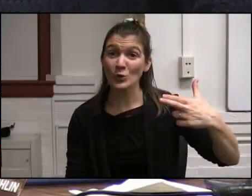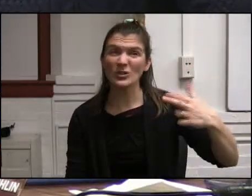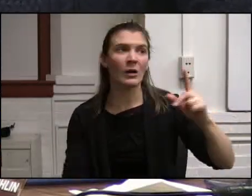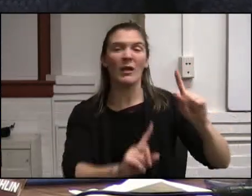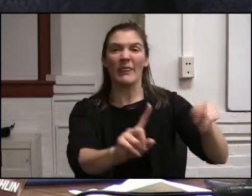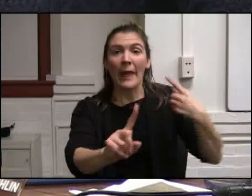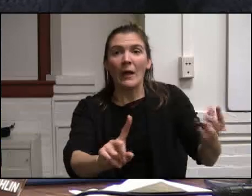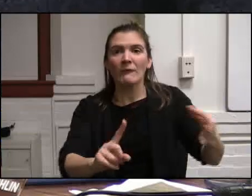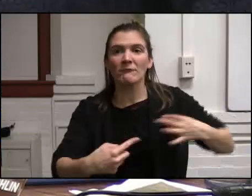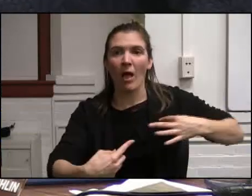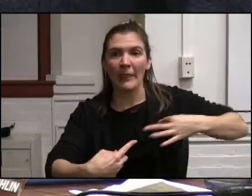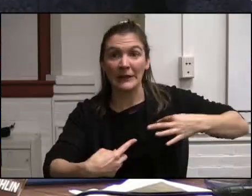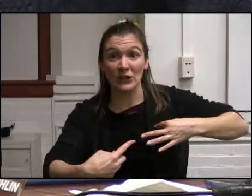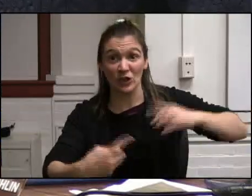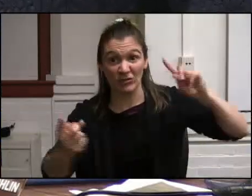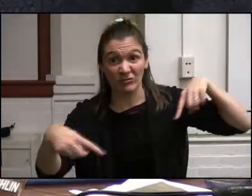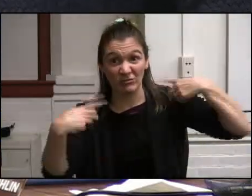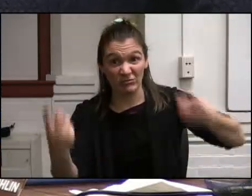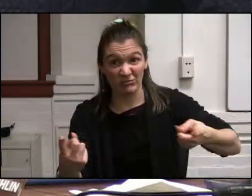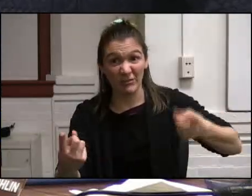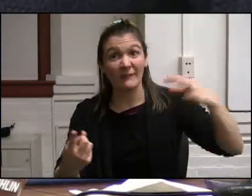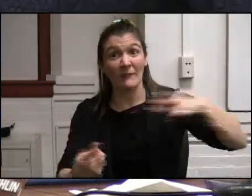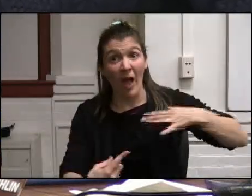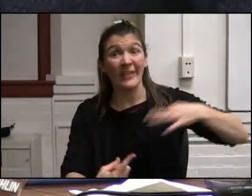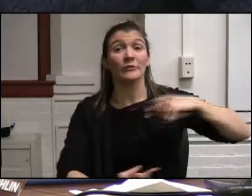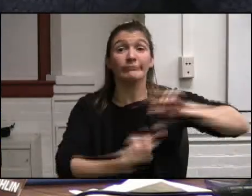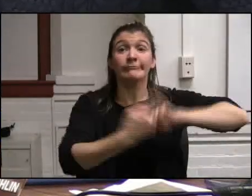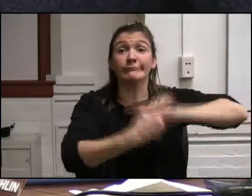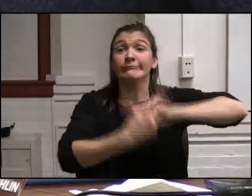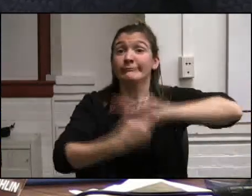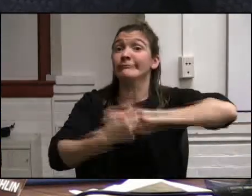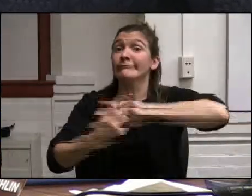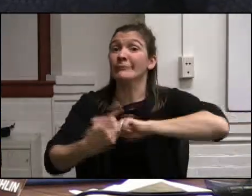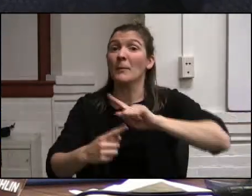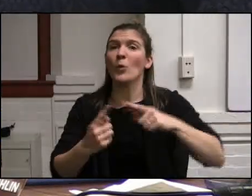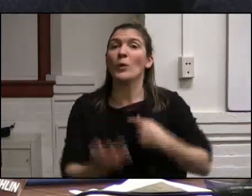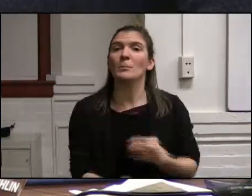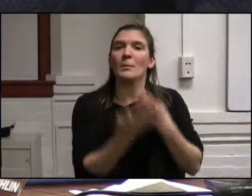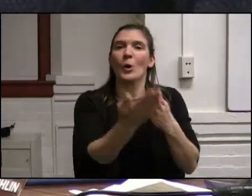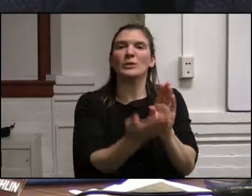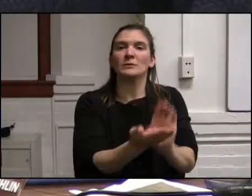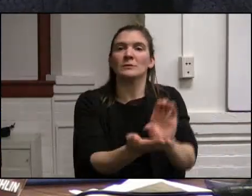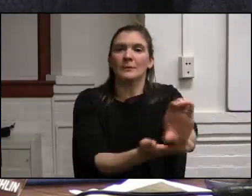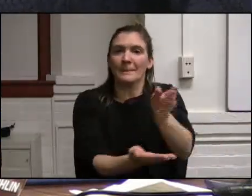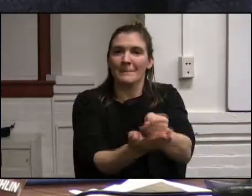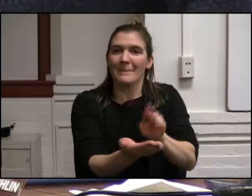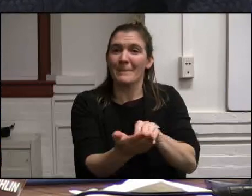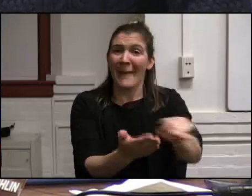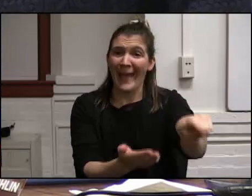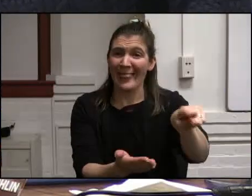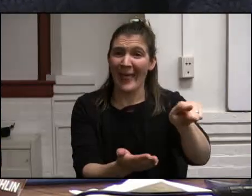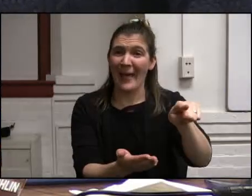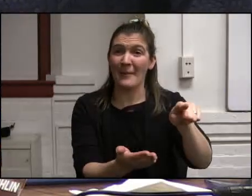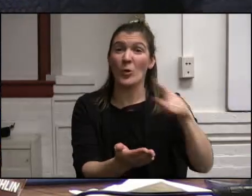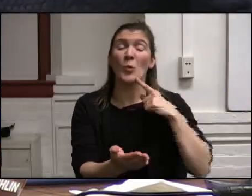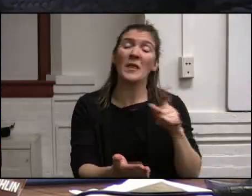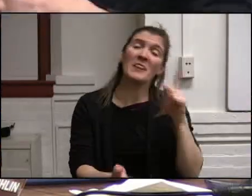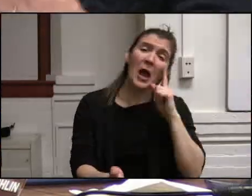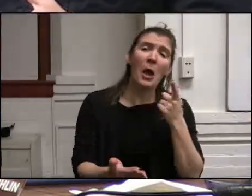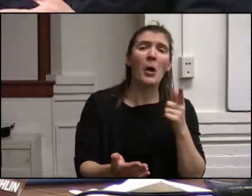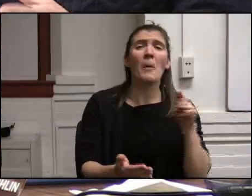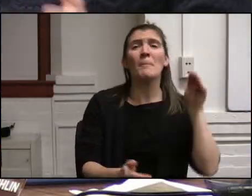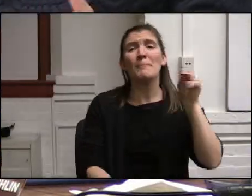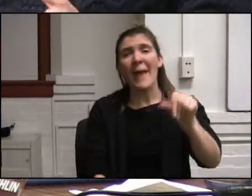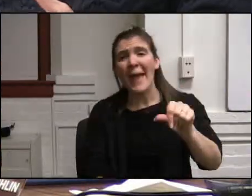have been providing their services as volunteers up until now. We did propose to you that there be funding provided, but we proposed it at